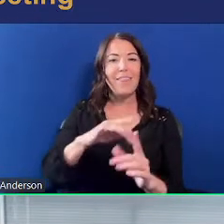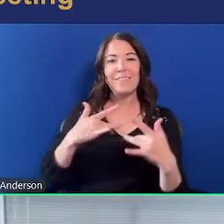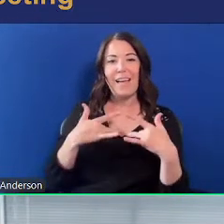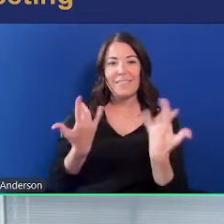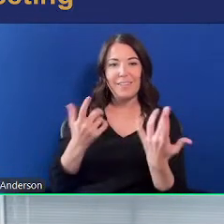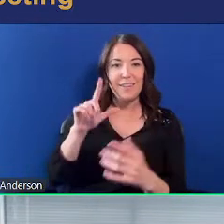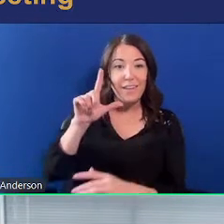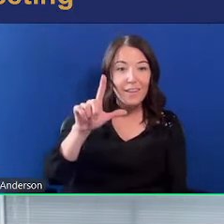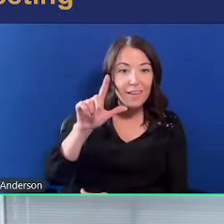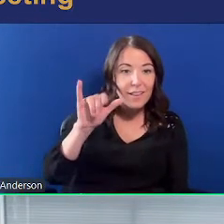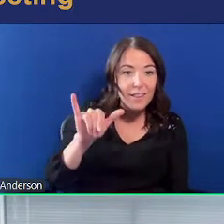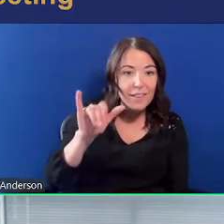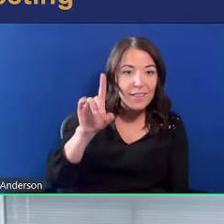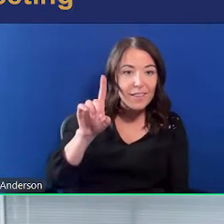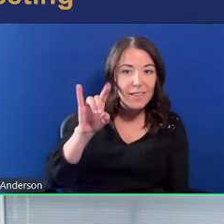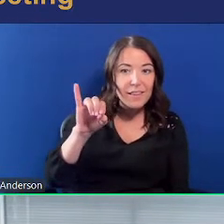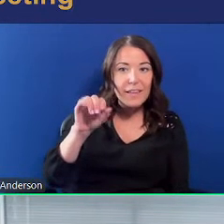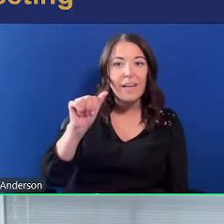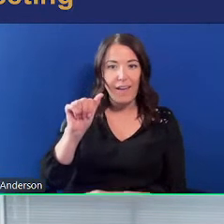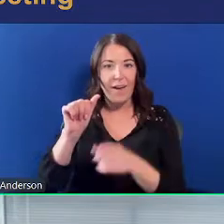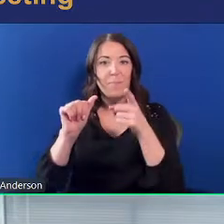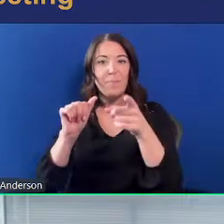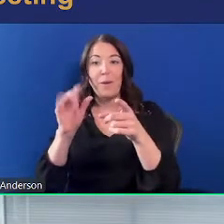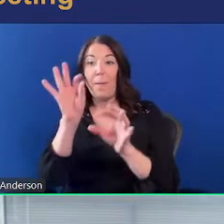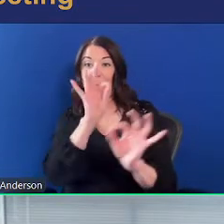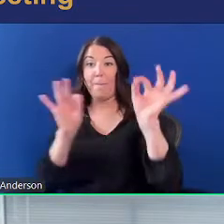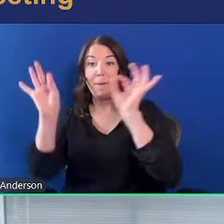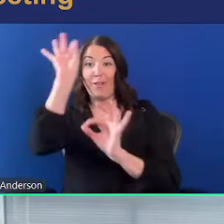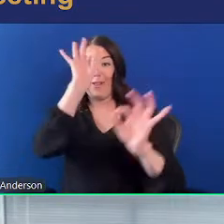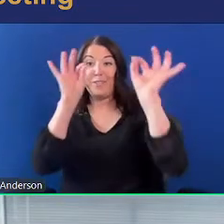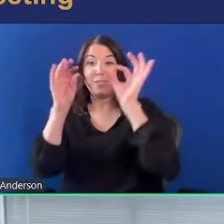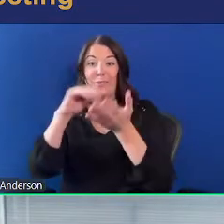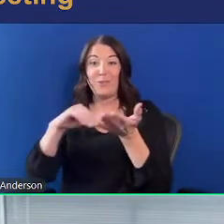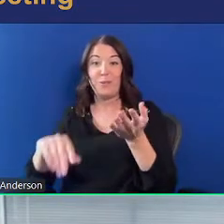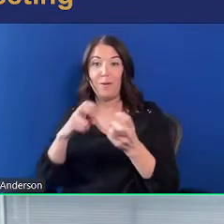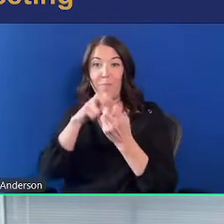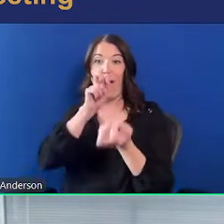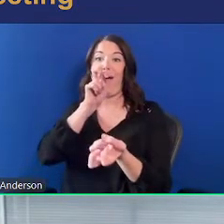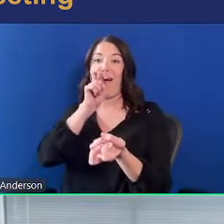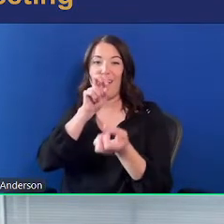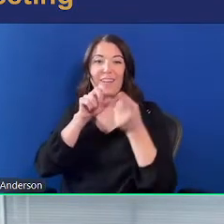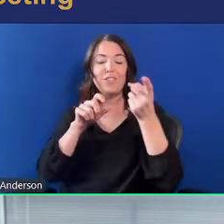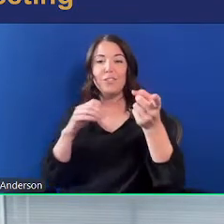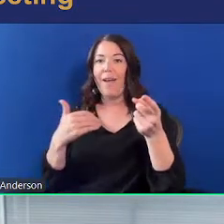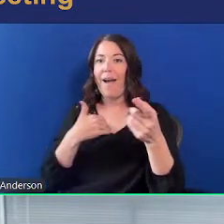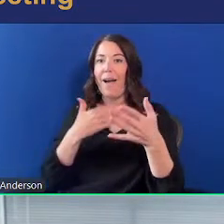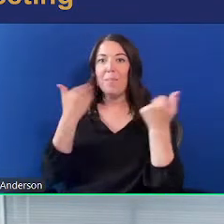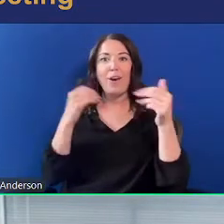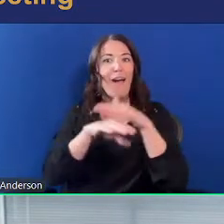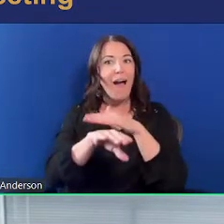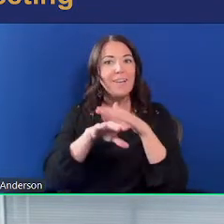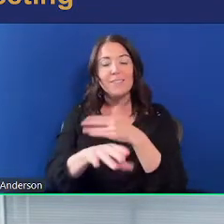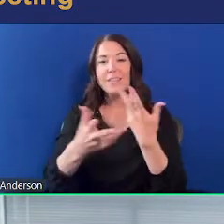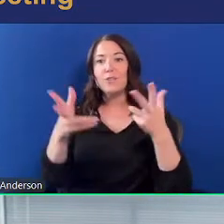who is the student playing with the bubbles, Lydia had much better access to experience the sounds and texture of